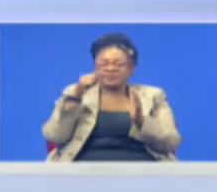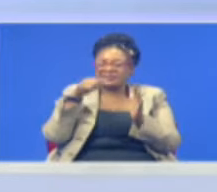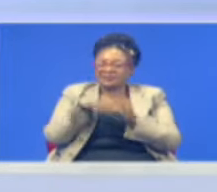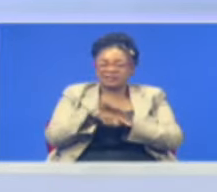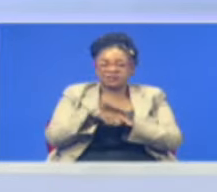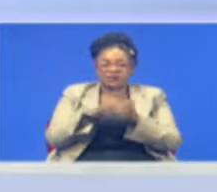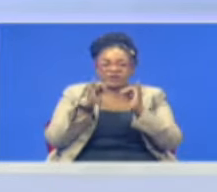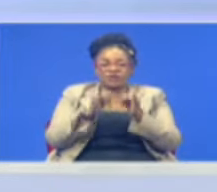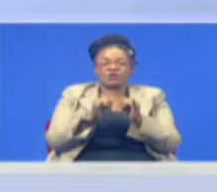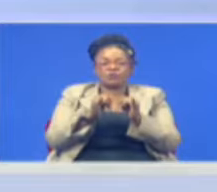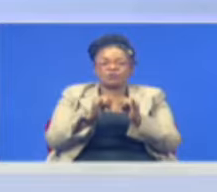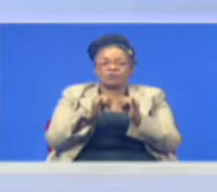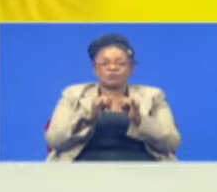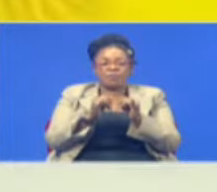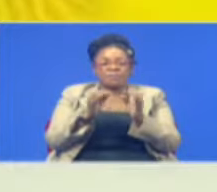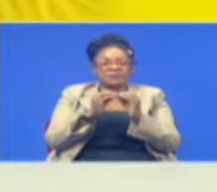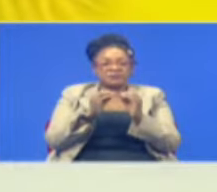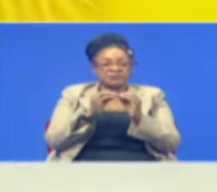new push.